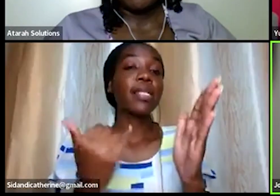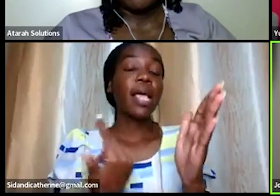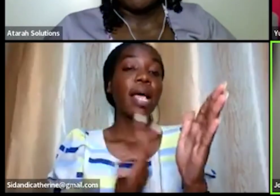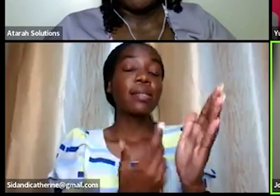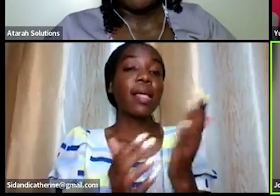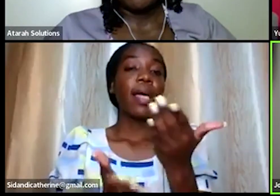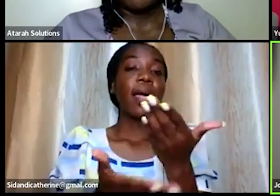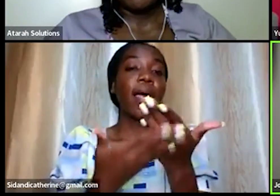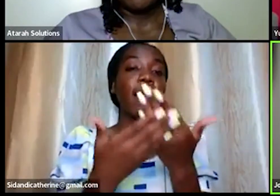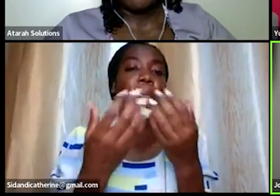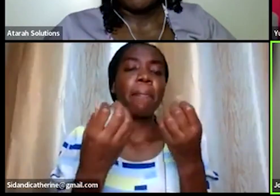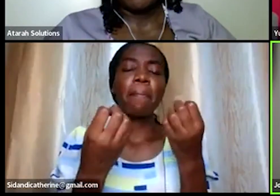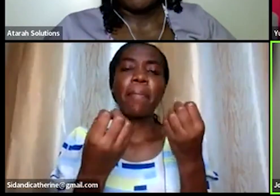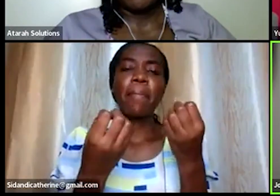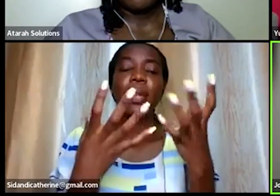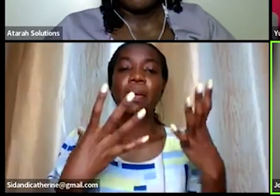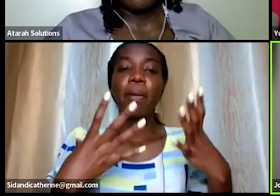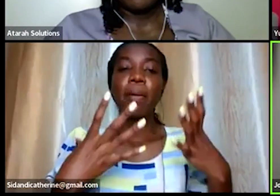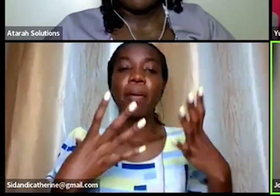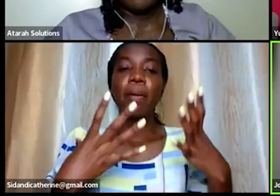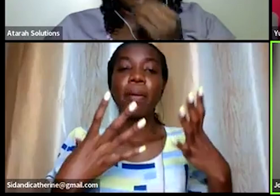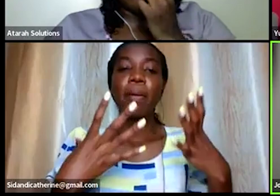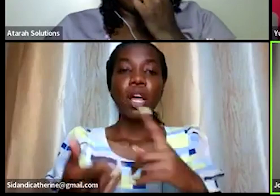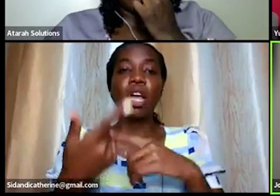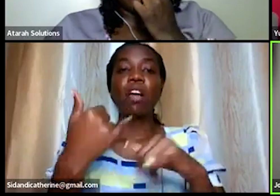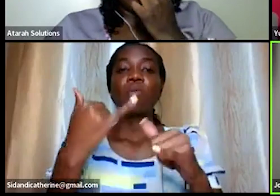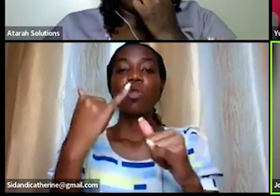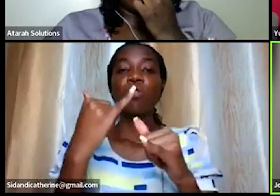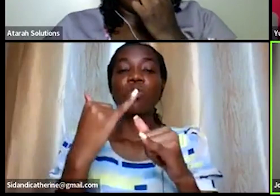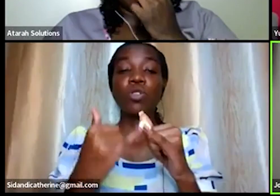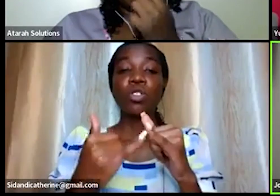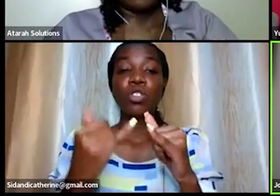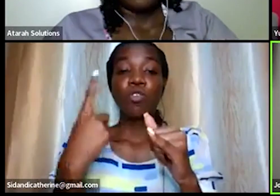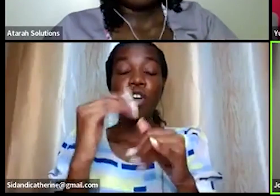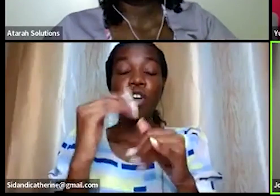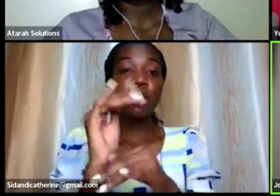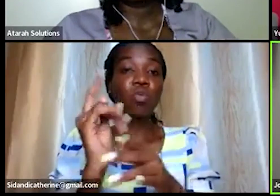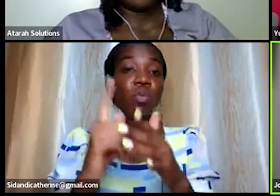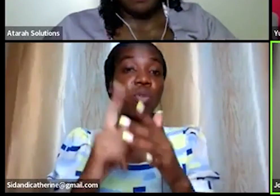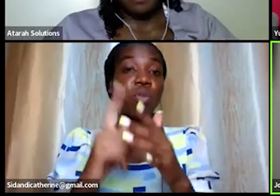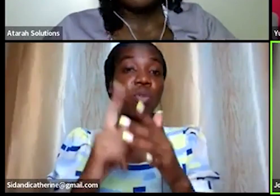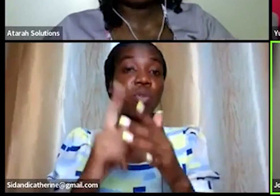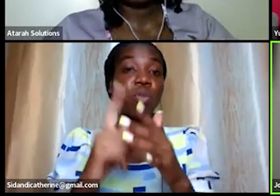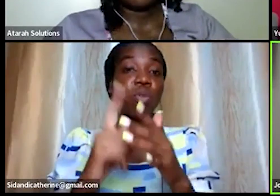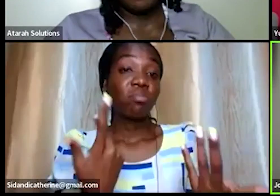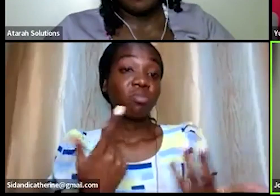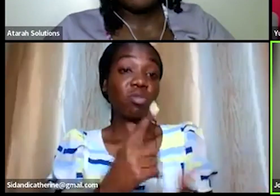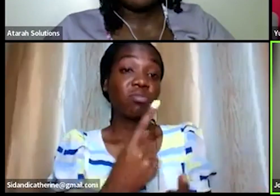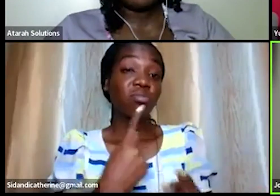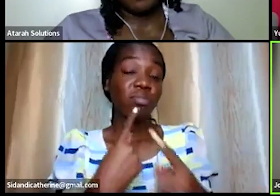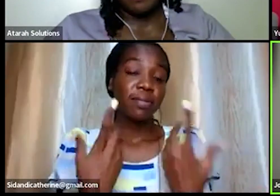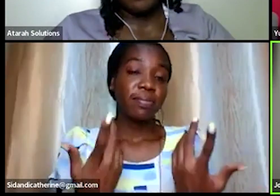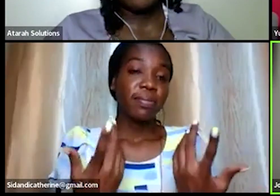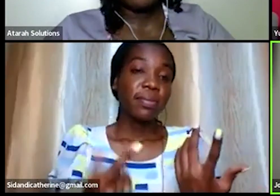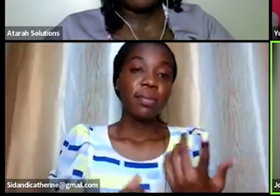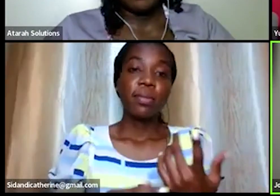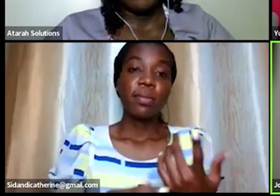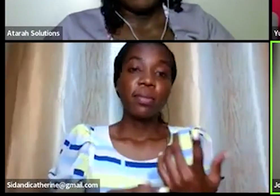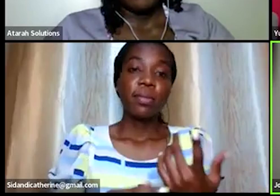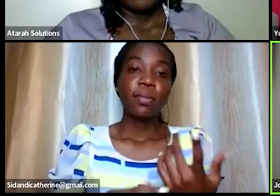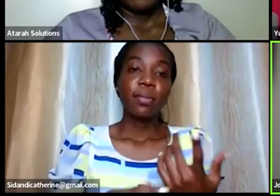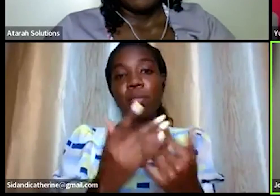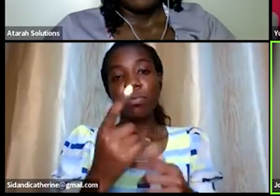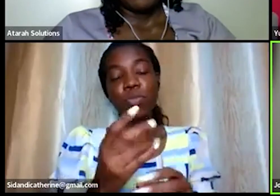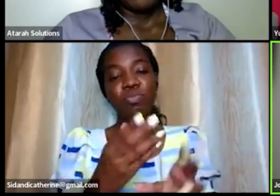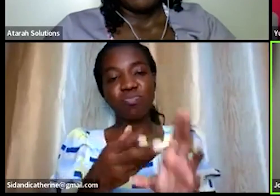a lot of people to come to the conclusion as to whether or not they are stuck, so to speak. Coaching helps you unpack things like you're